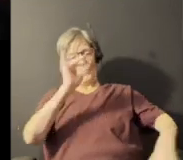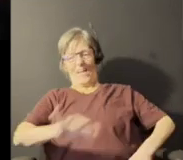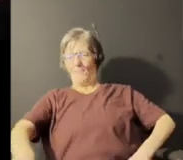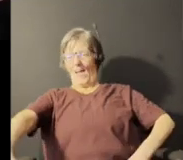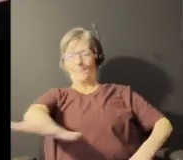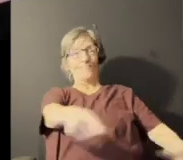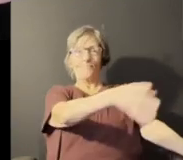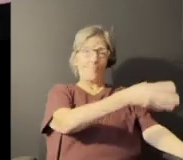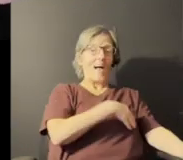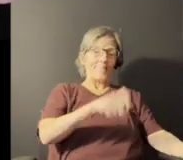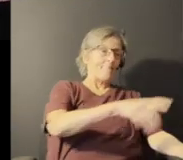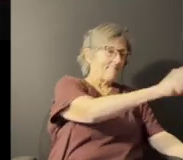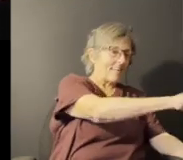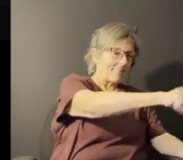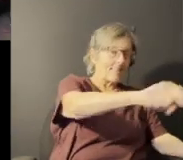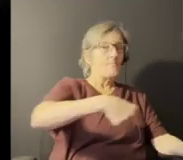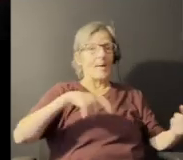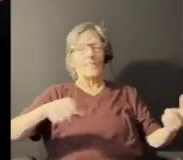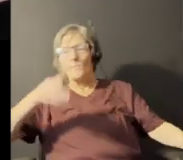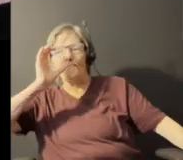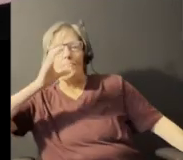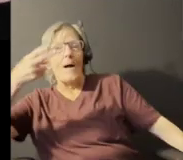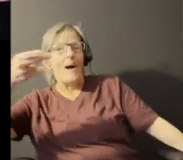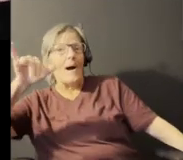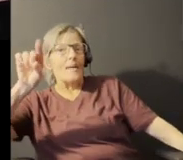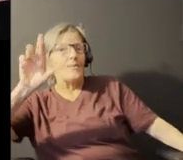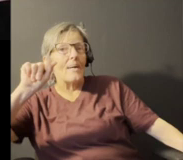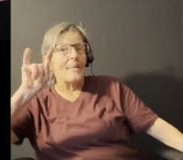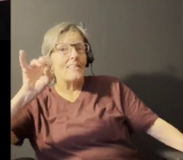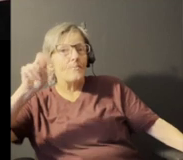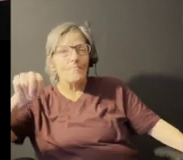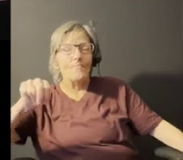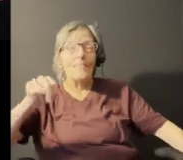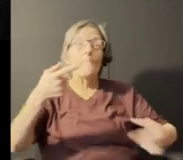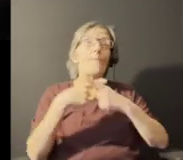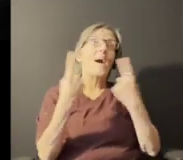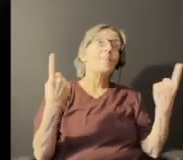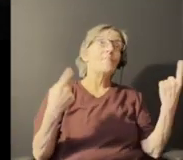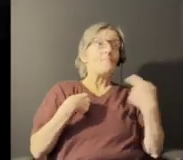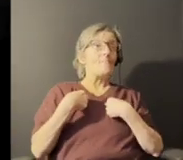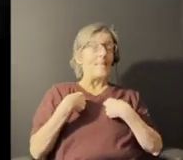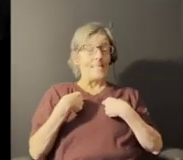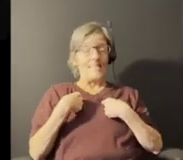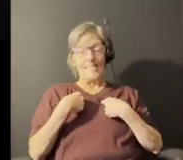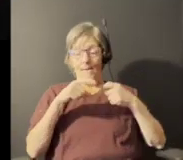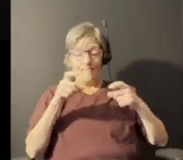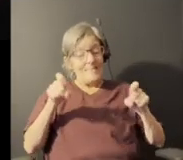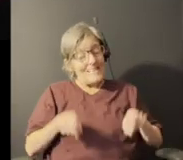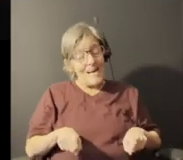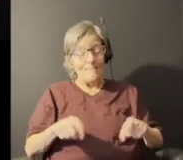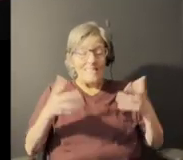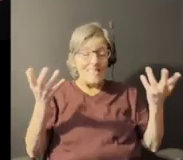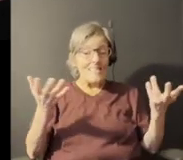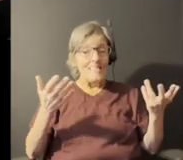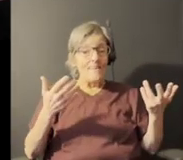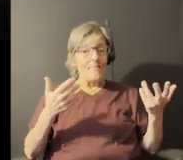Or yes, I need hydration, but I may